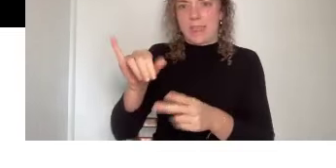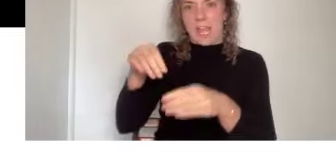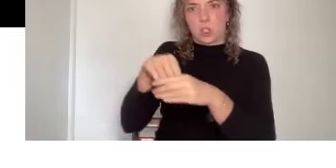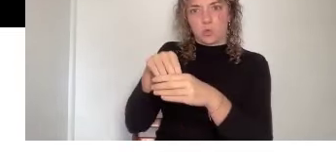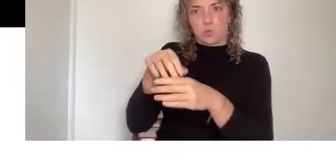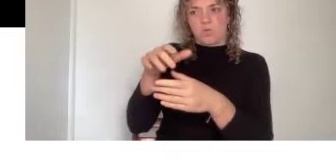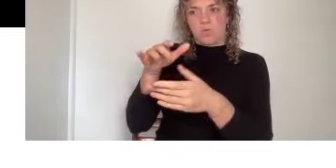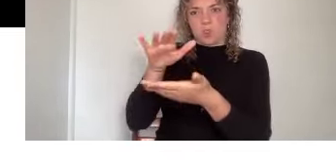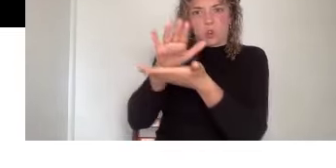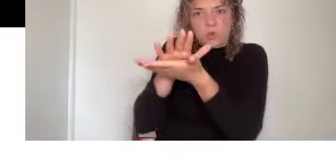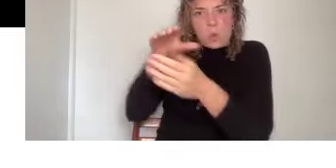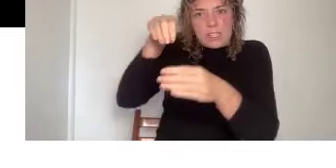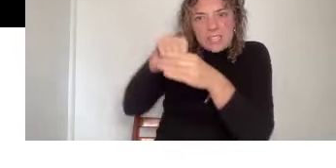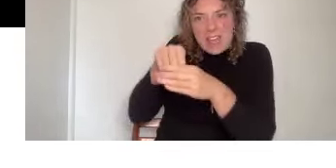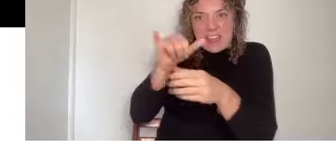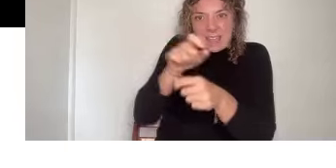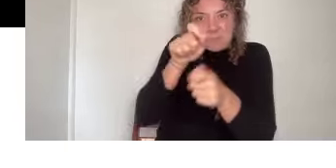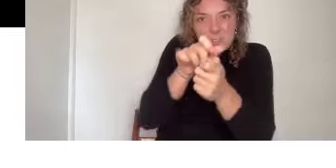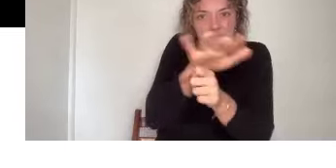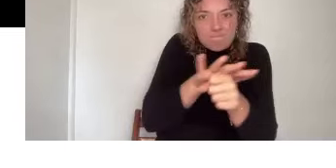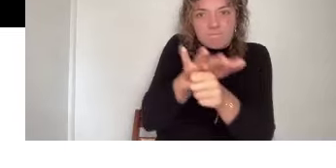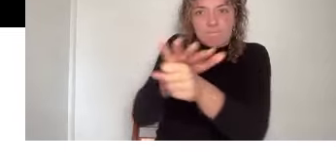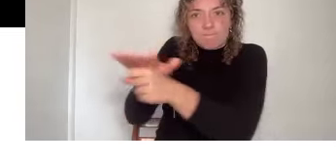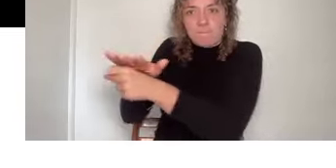you can find that homeless liaison.